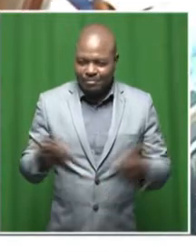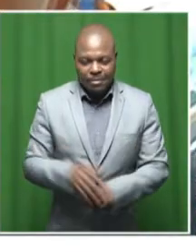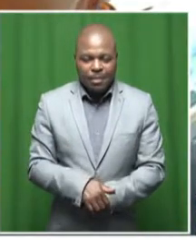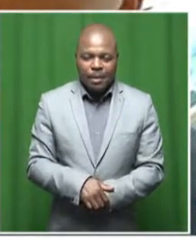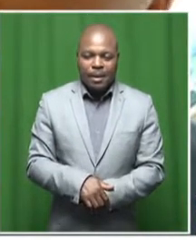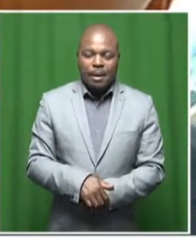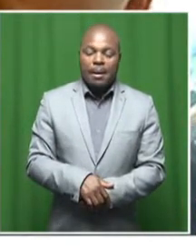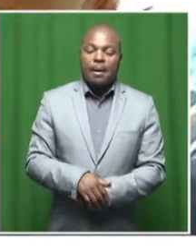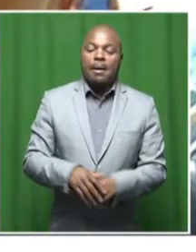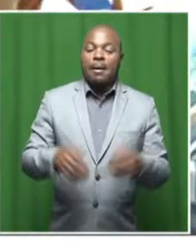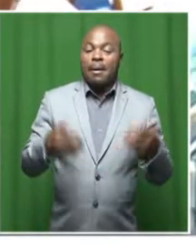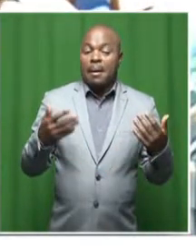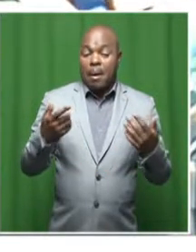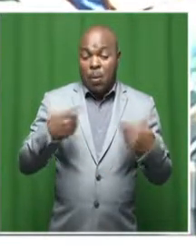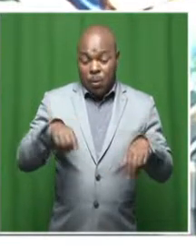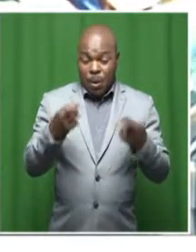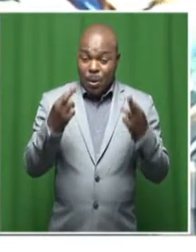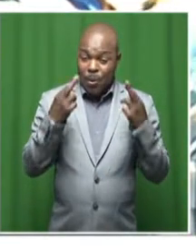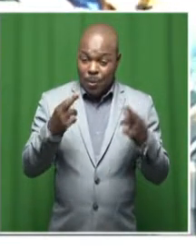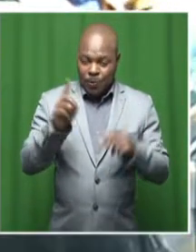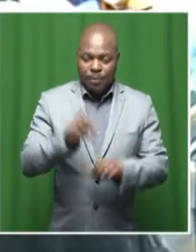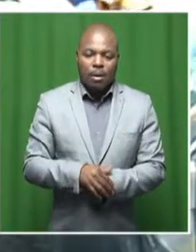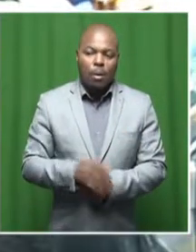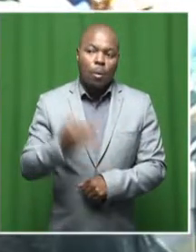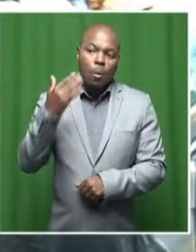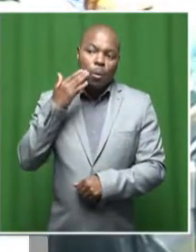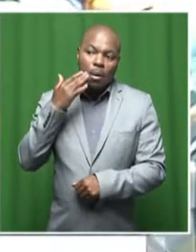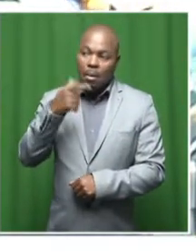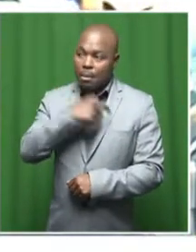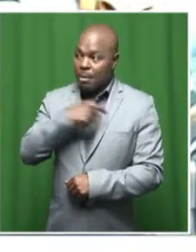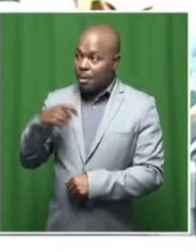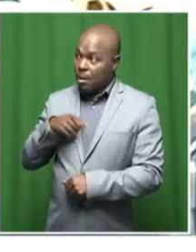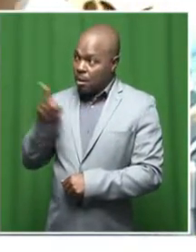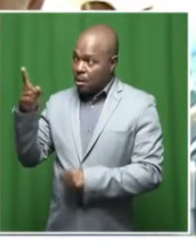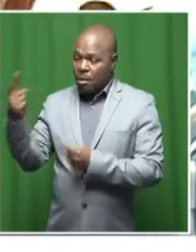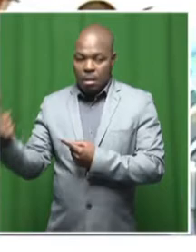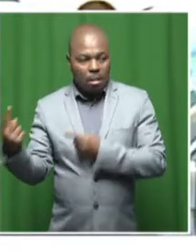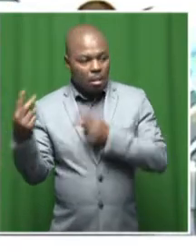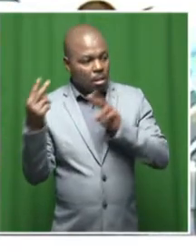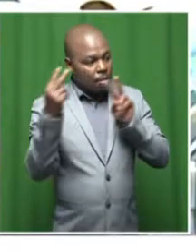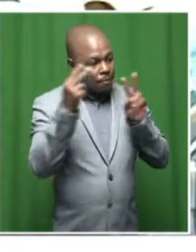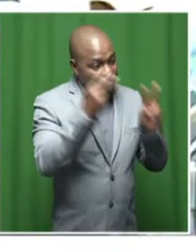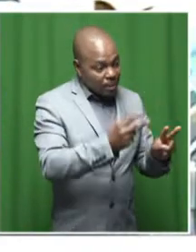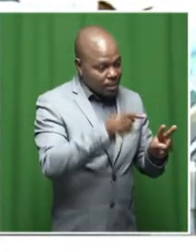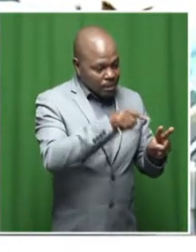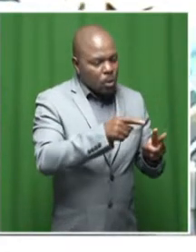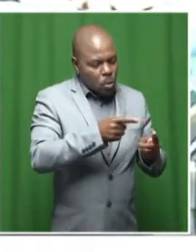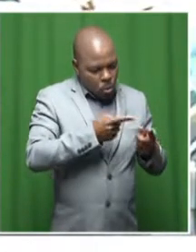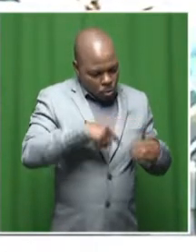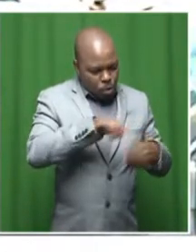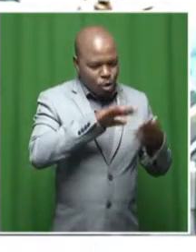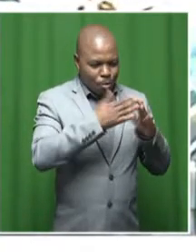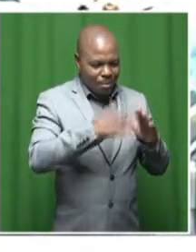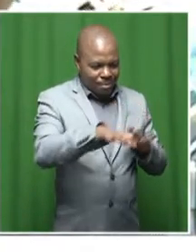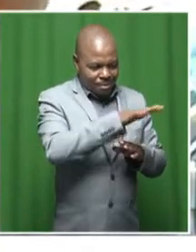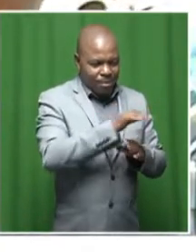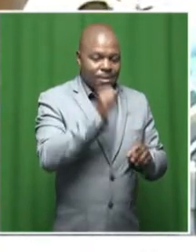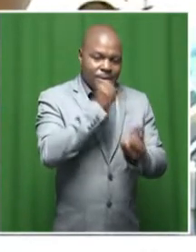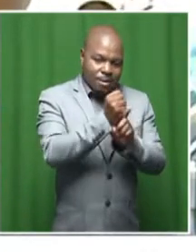But we are hoping that, when the president visits, we'll outline our issues as the people of